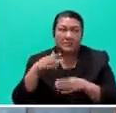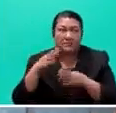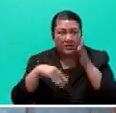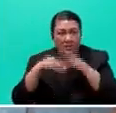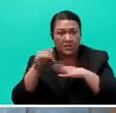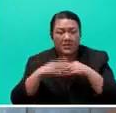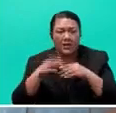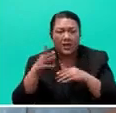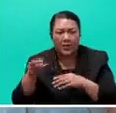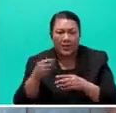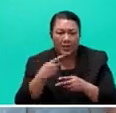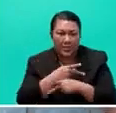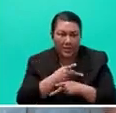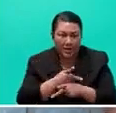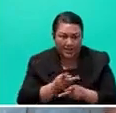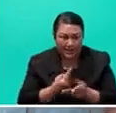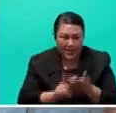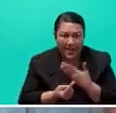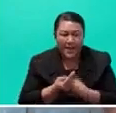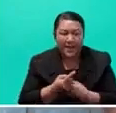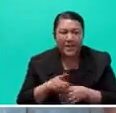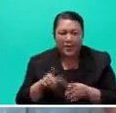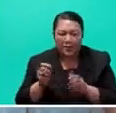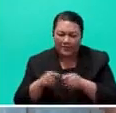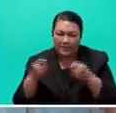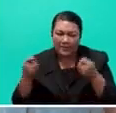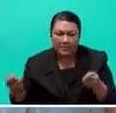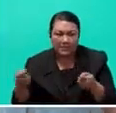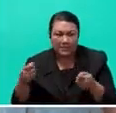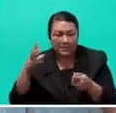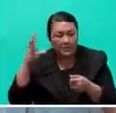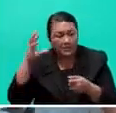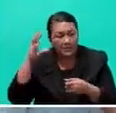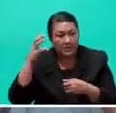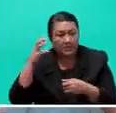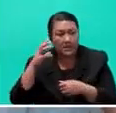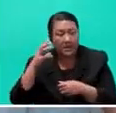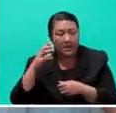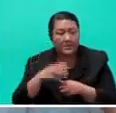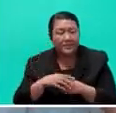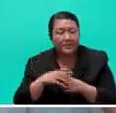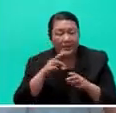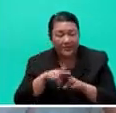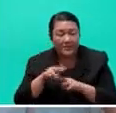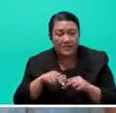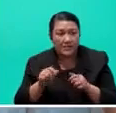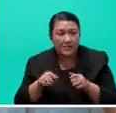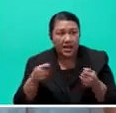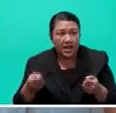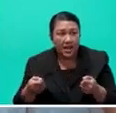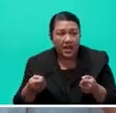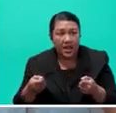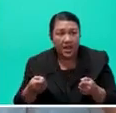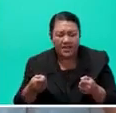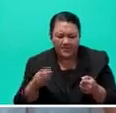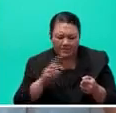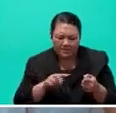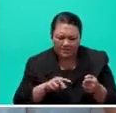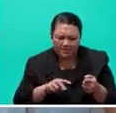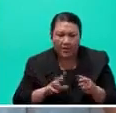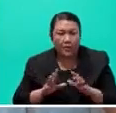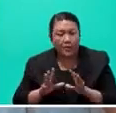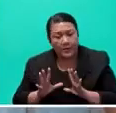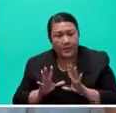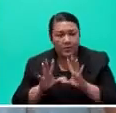production started, because they were not able to refurbish that particular building, there is no longer a particular building. And if this building